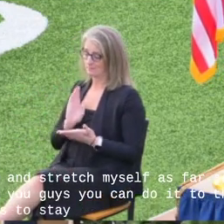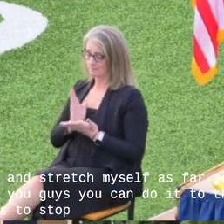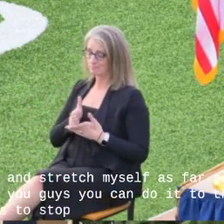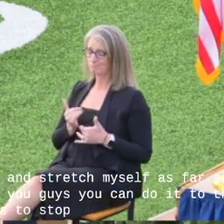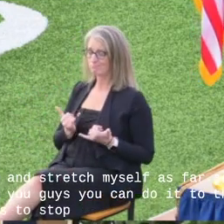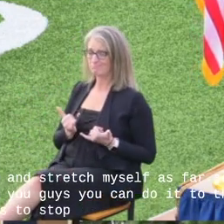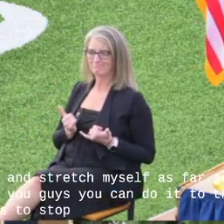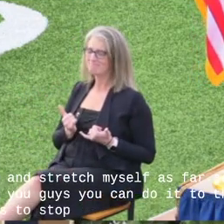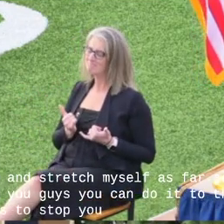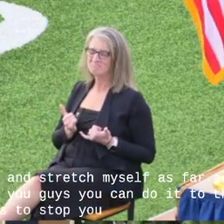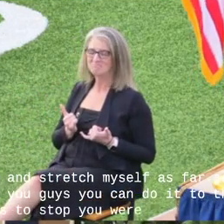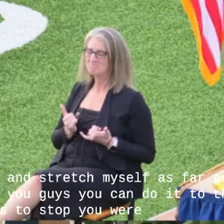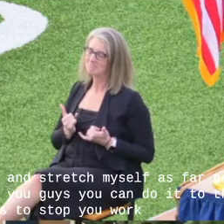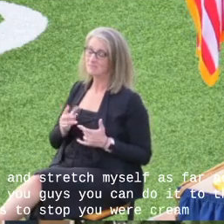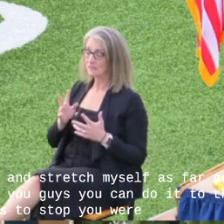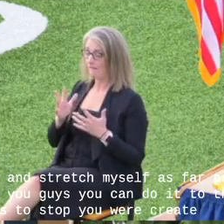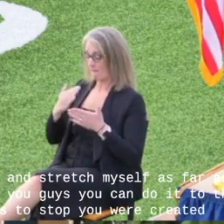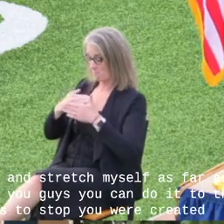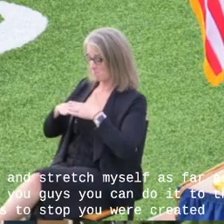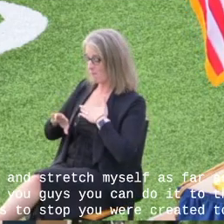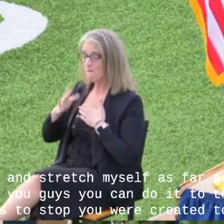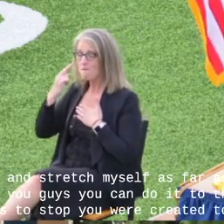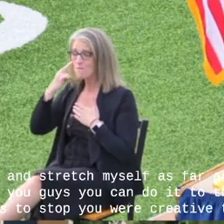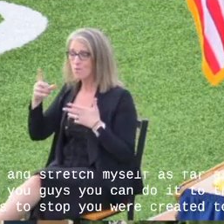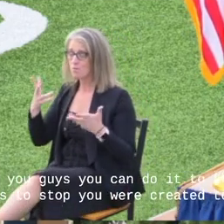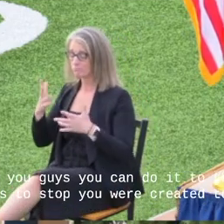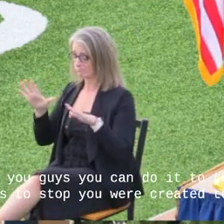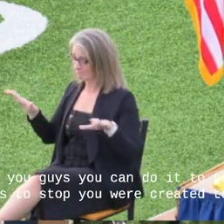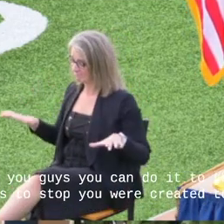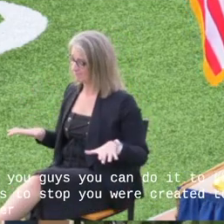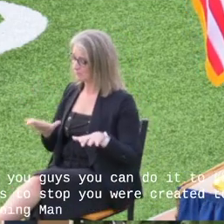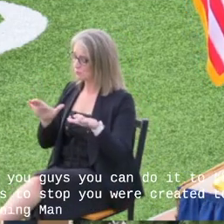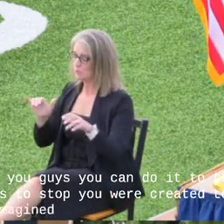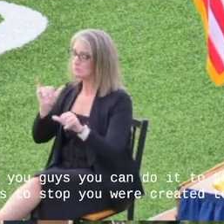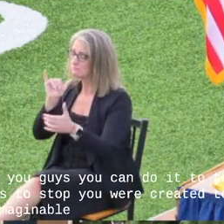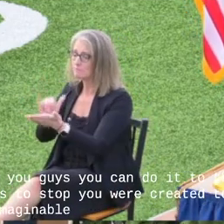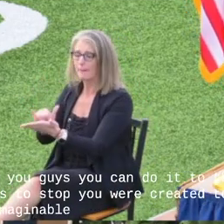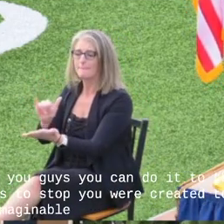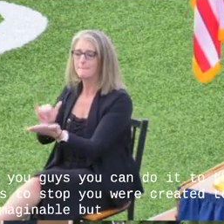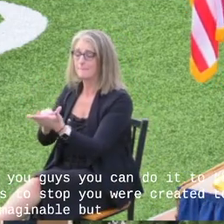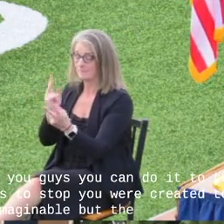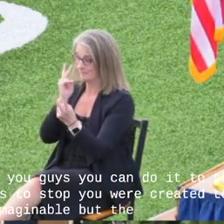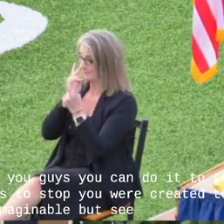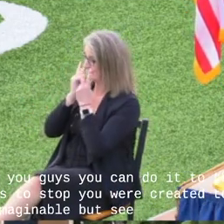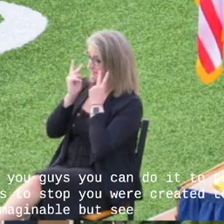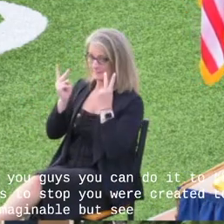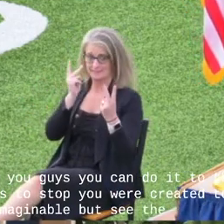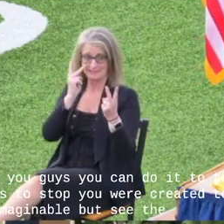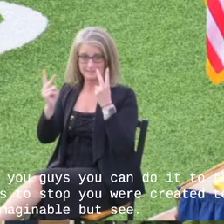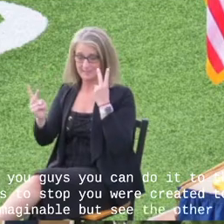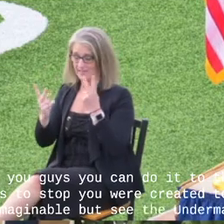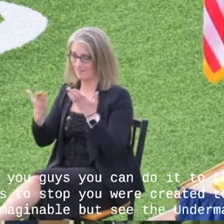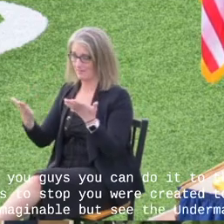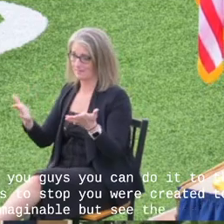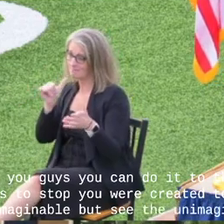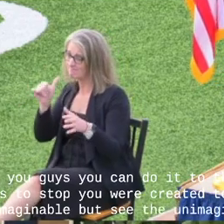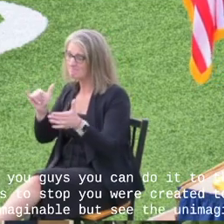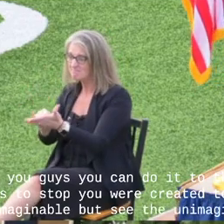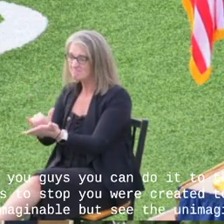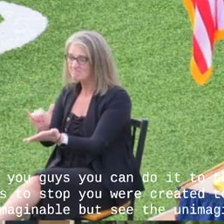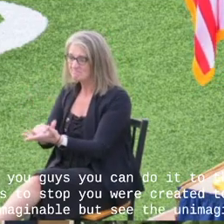stop. You were created to not only do the unimaginable, but see the